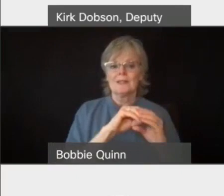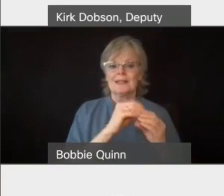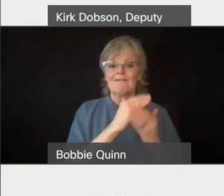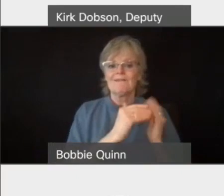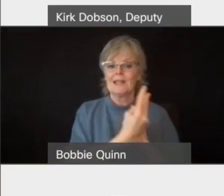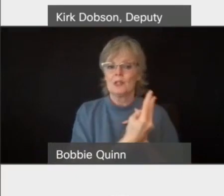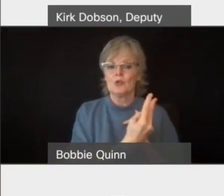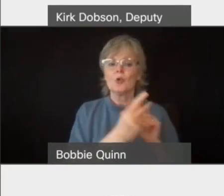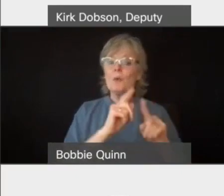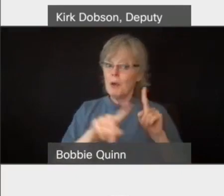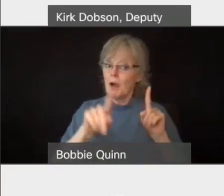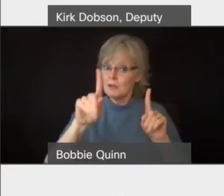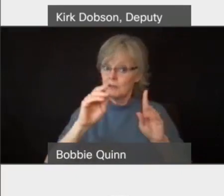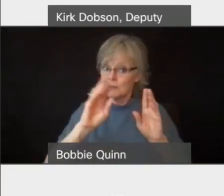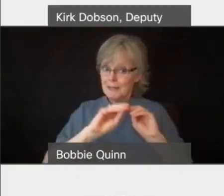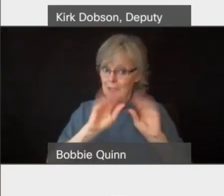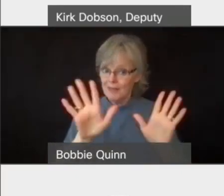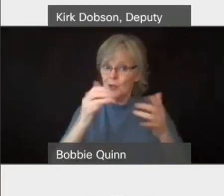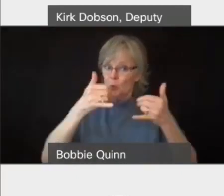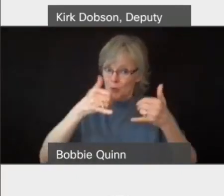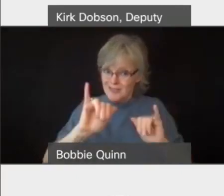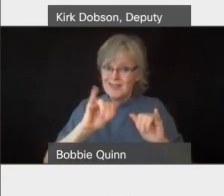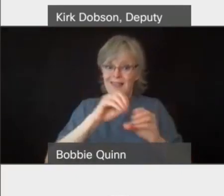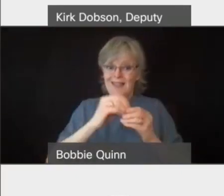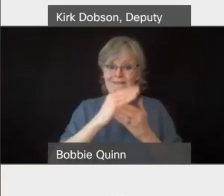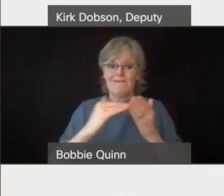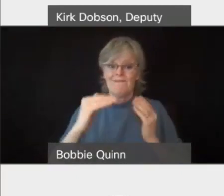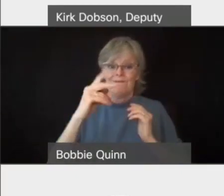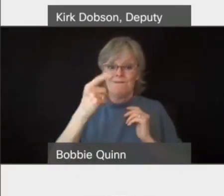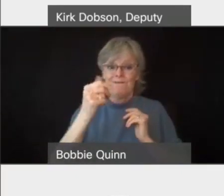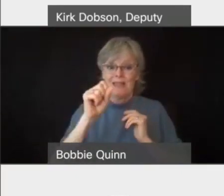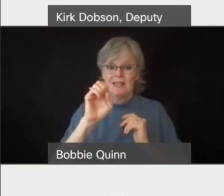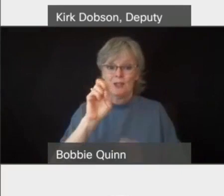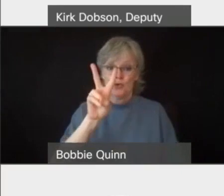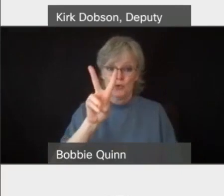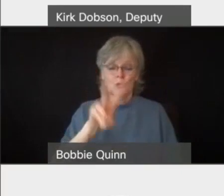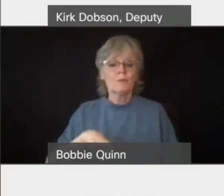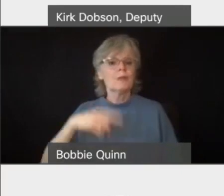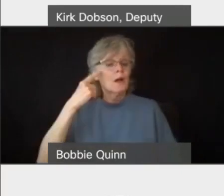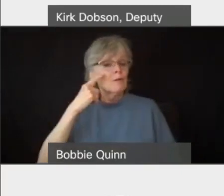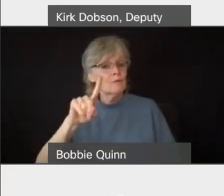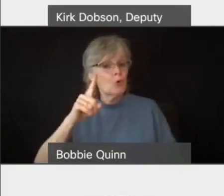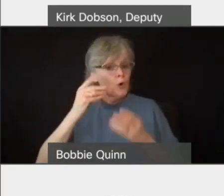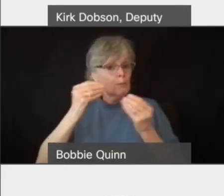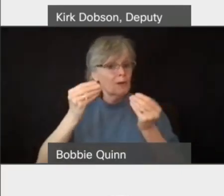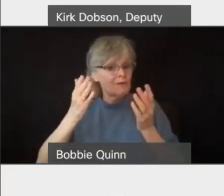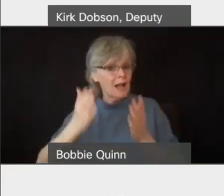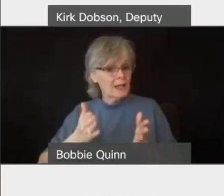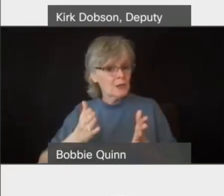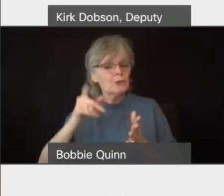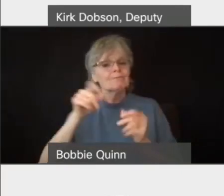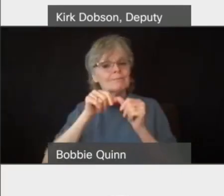are still in phase 2. And for providers, you should continue to